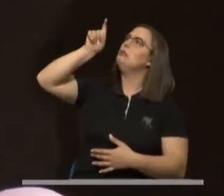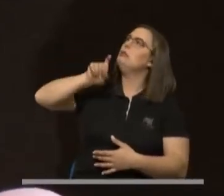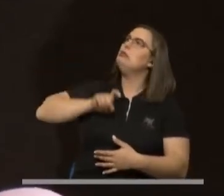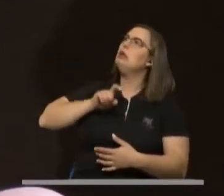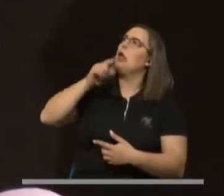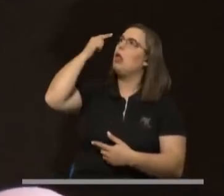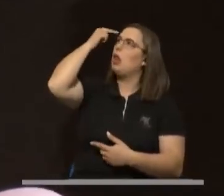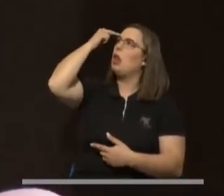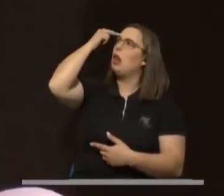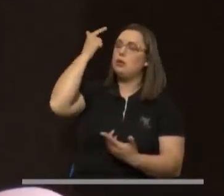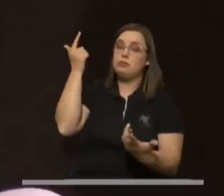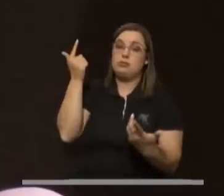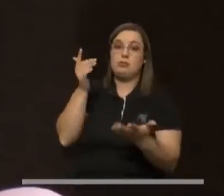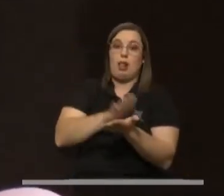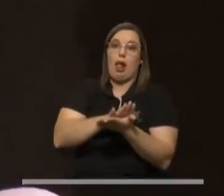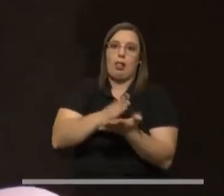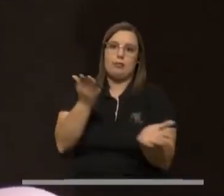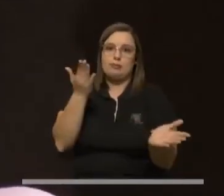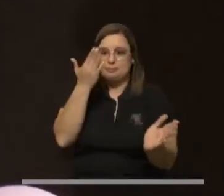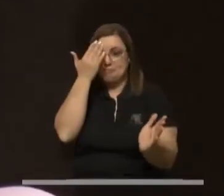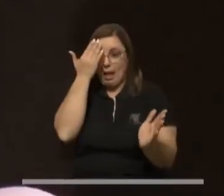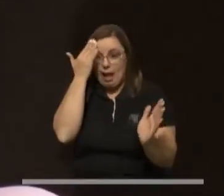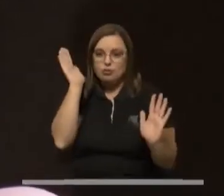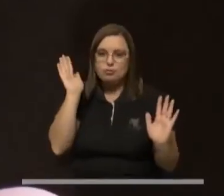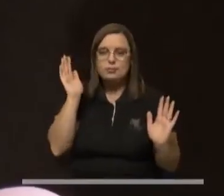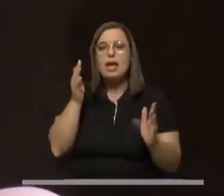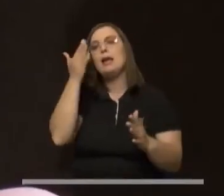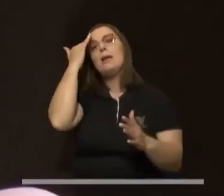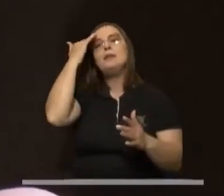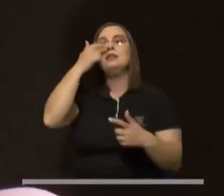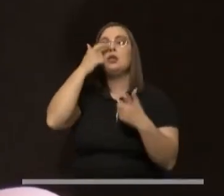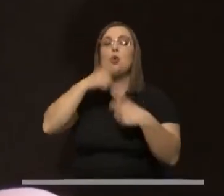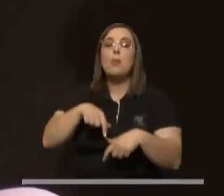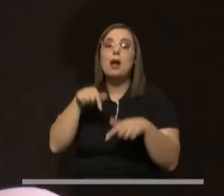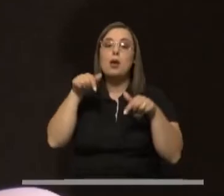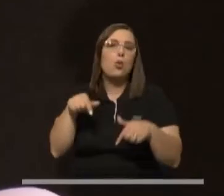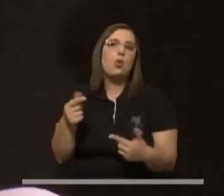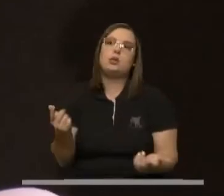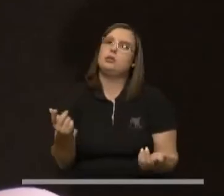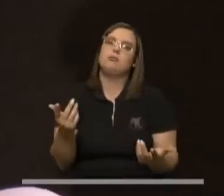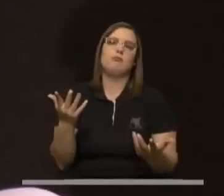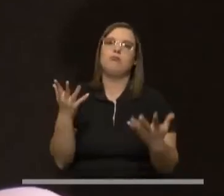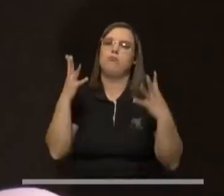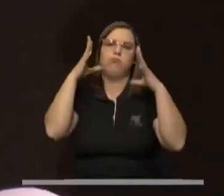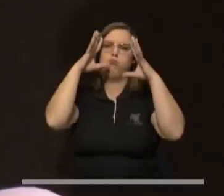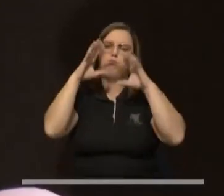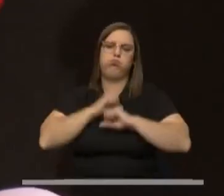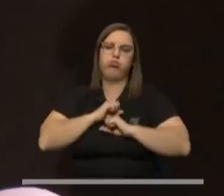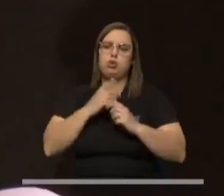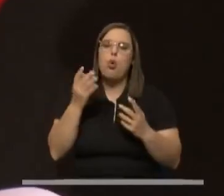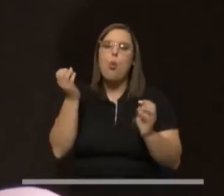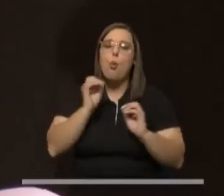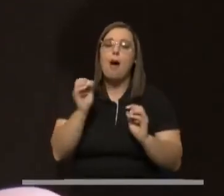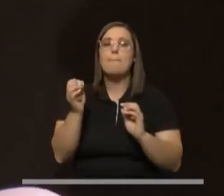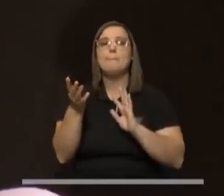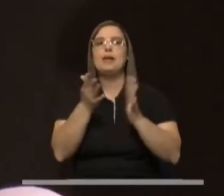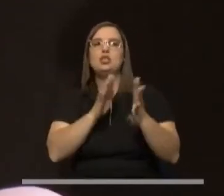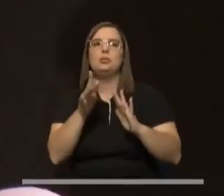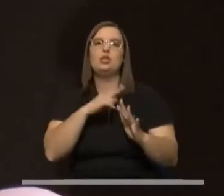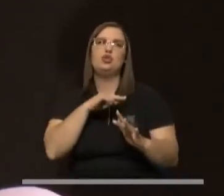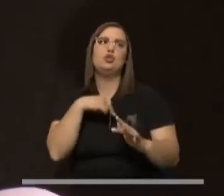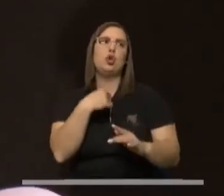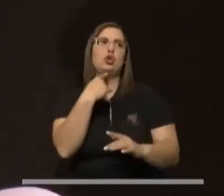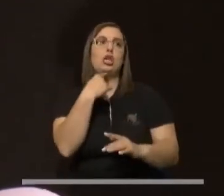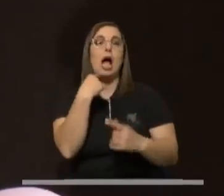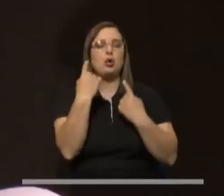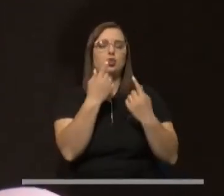remember of our day? Probably nothing. Now, our human capacity today is totally exhausted,